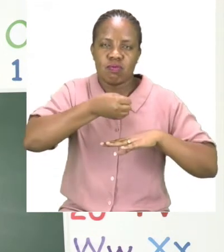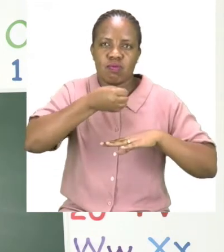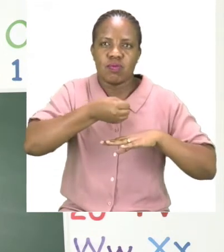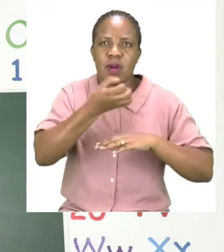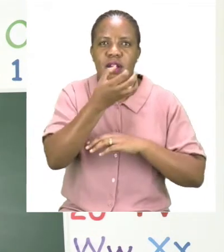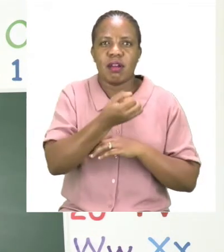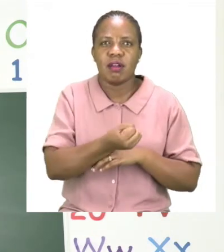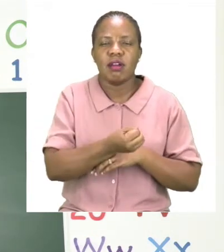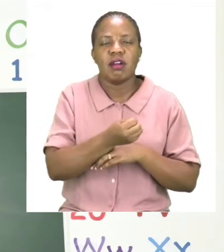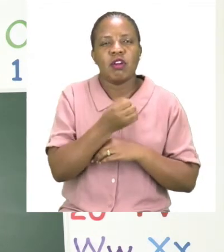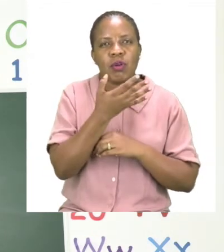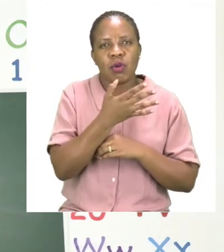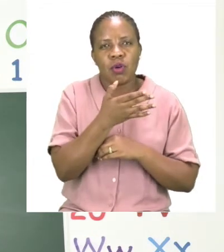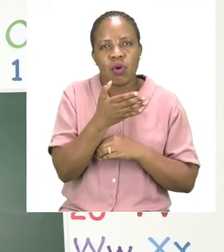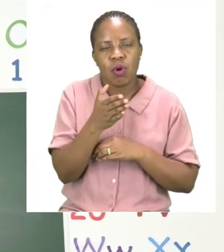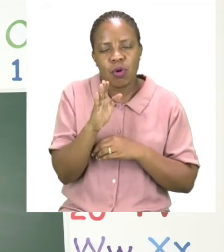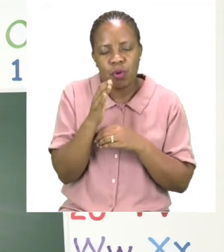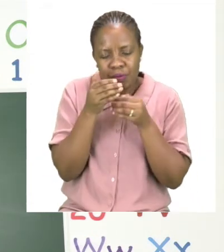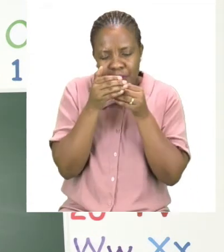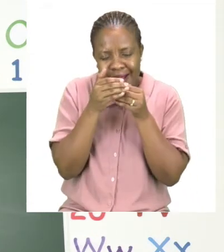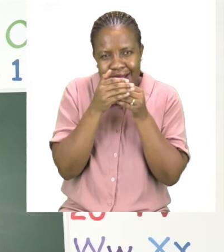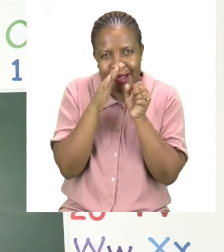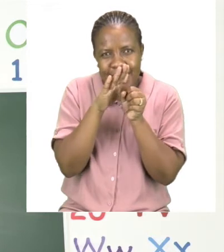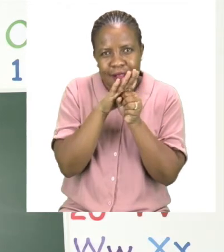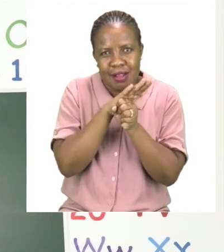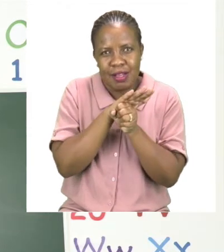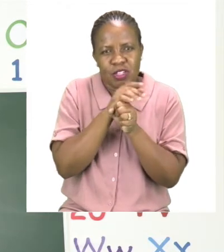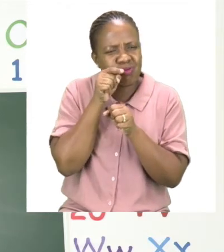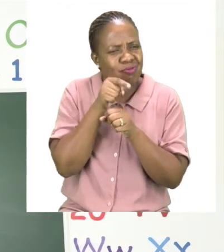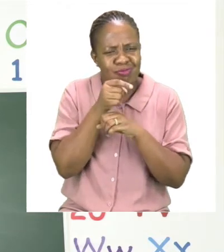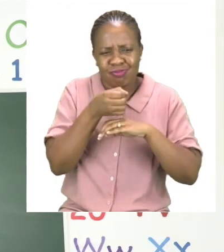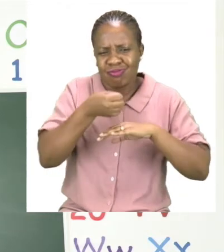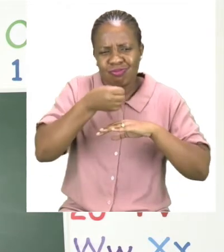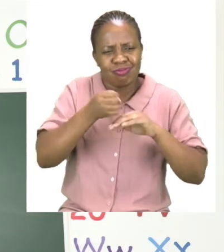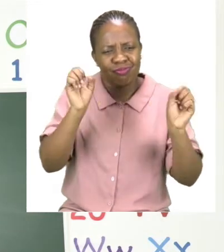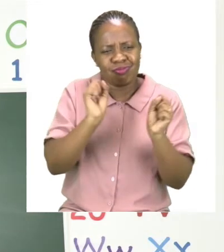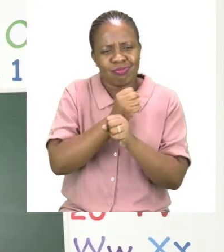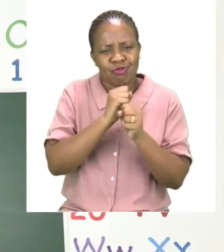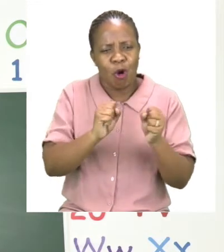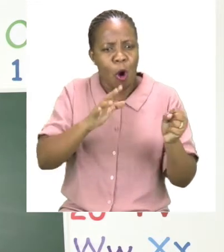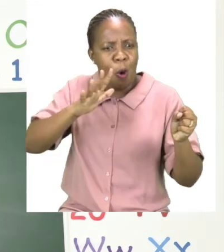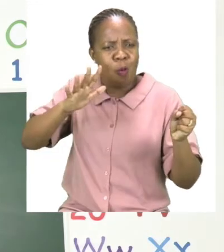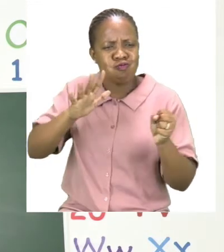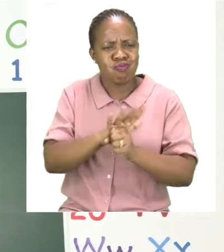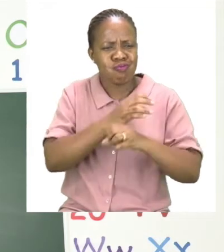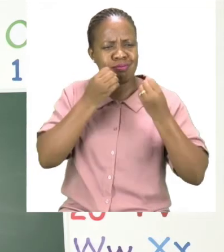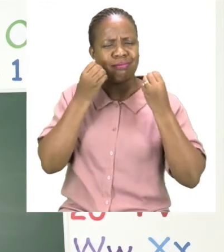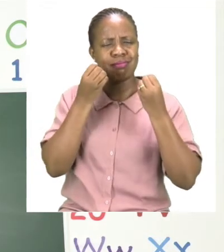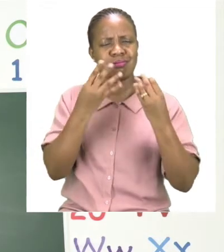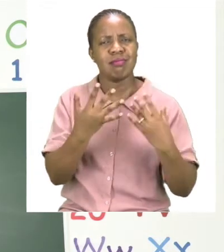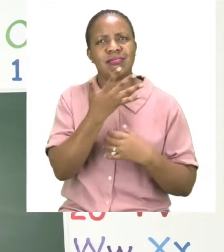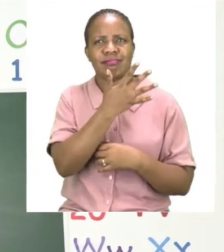it cannot hold a lot of water. So a container like this we